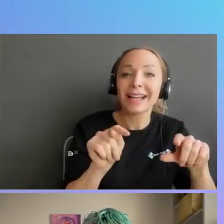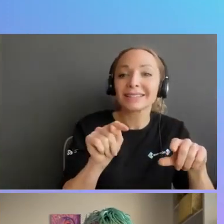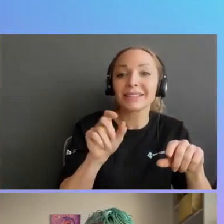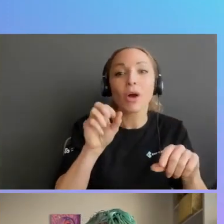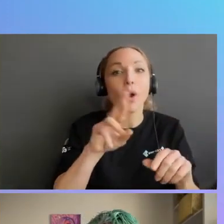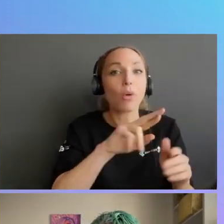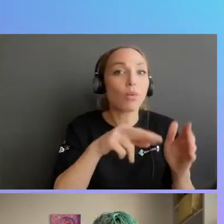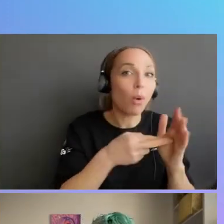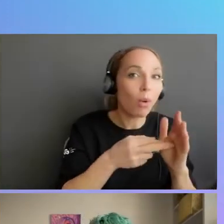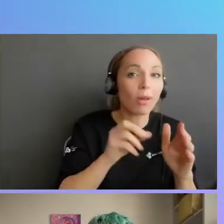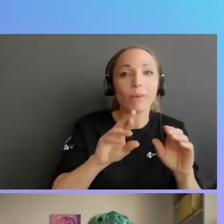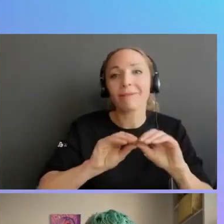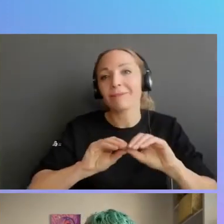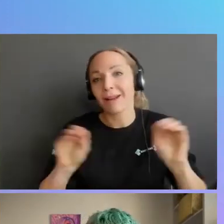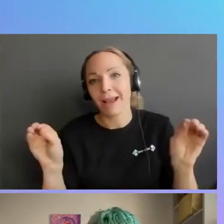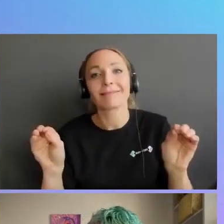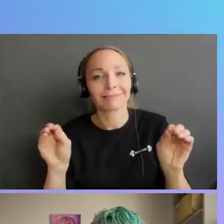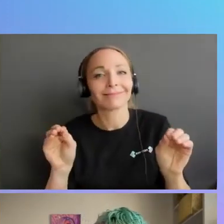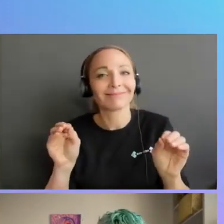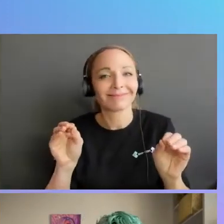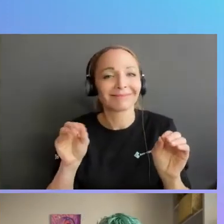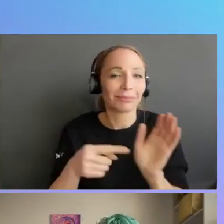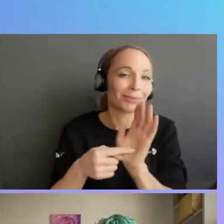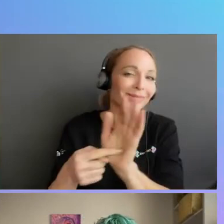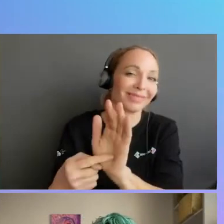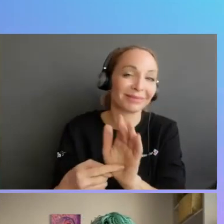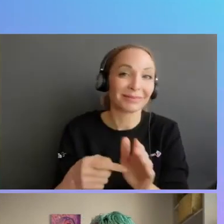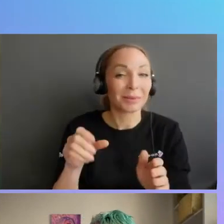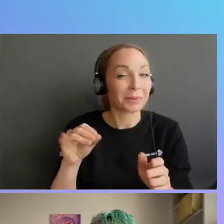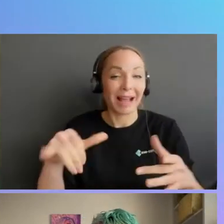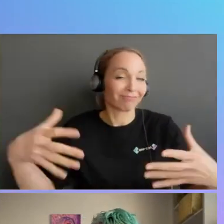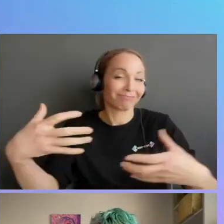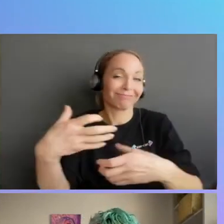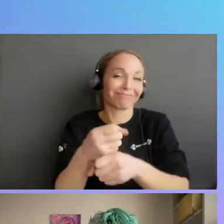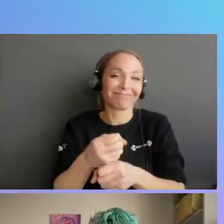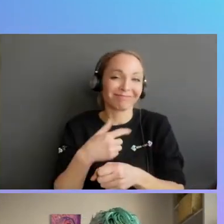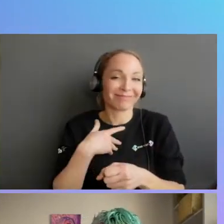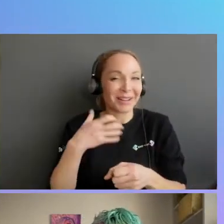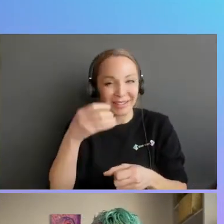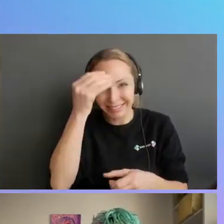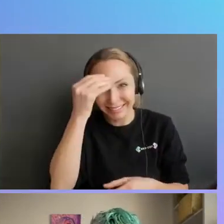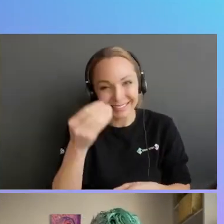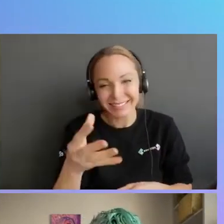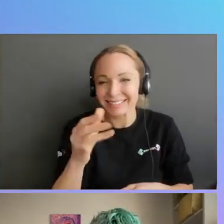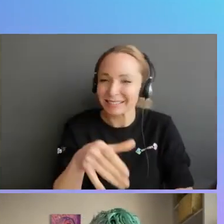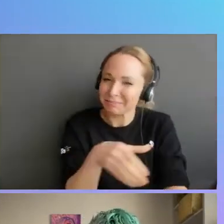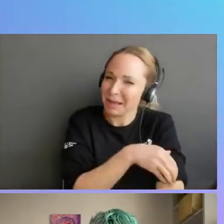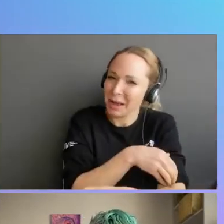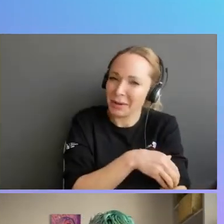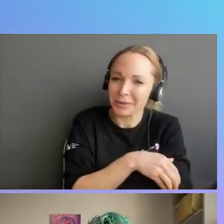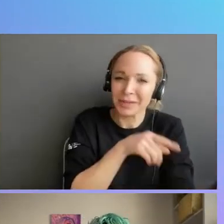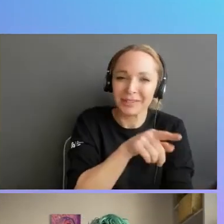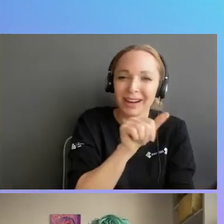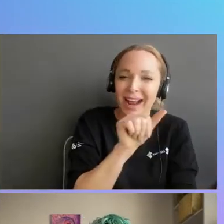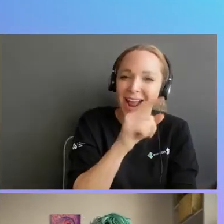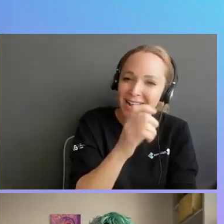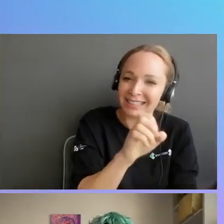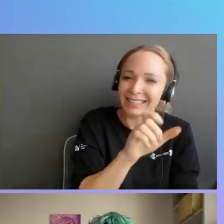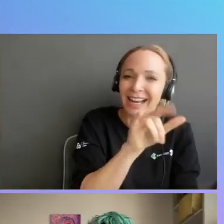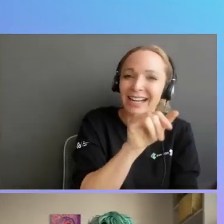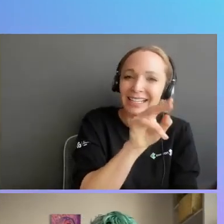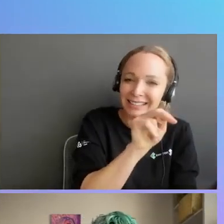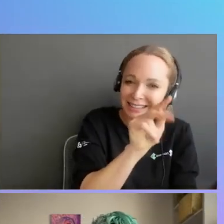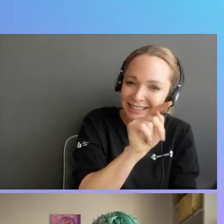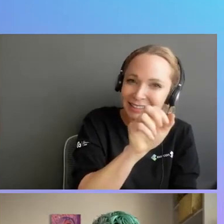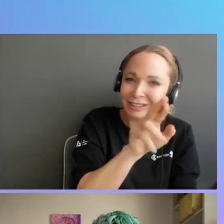And with that, I just wanted to conclude that that's kind of the power of Axe Linter with custom components. Your